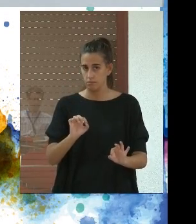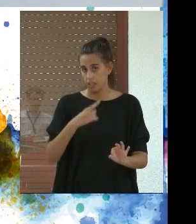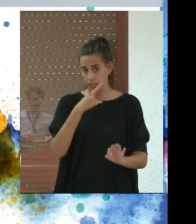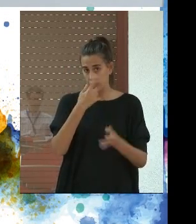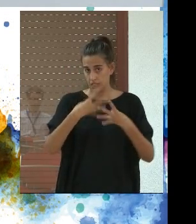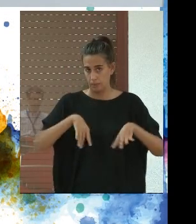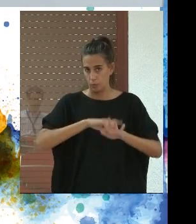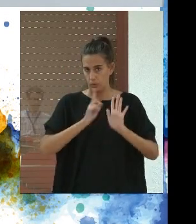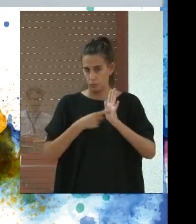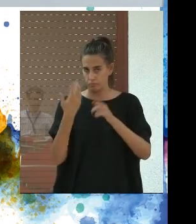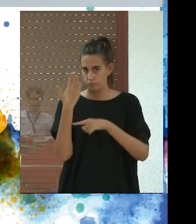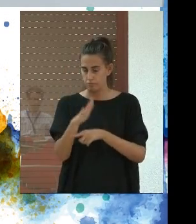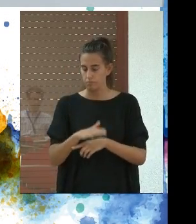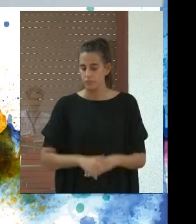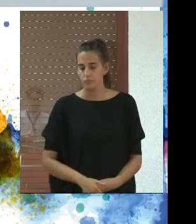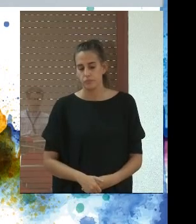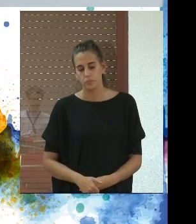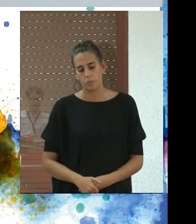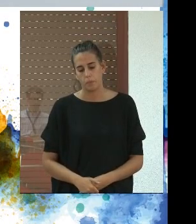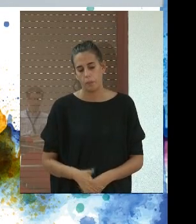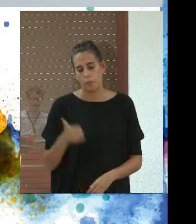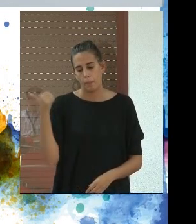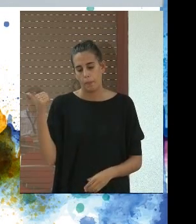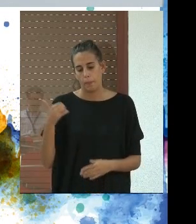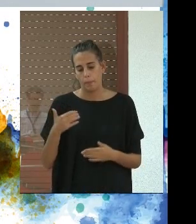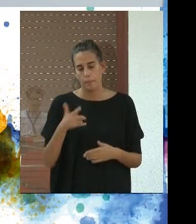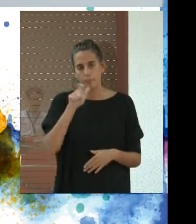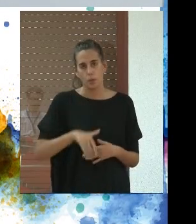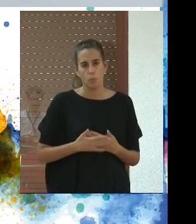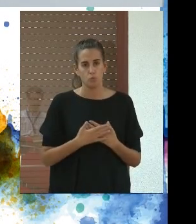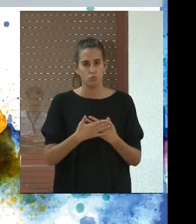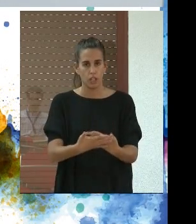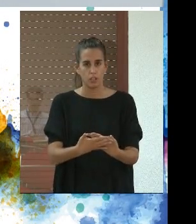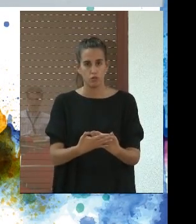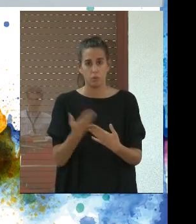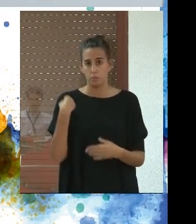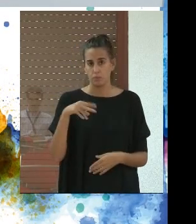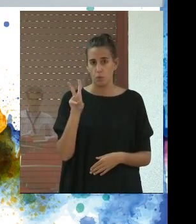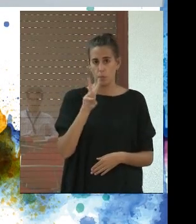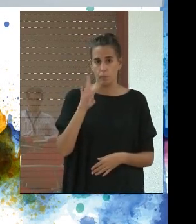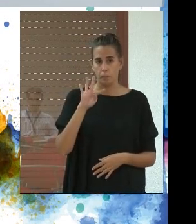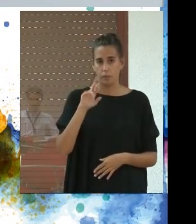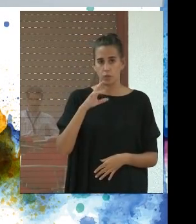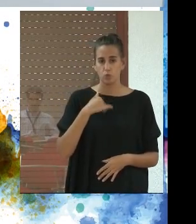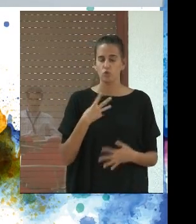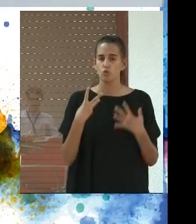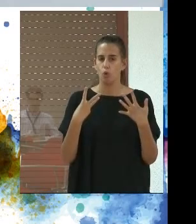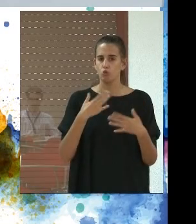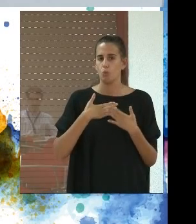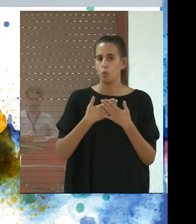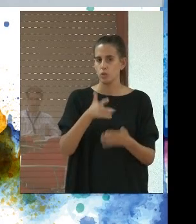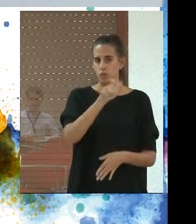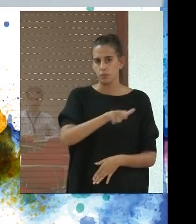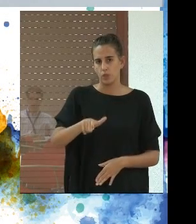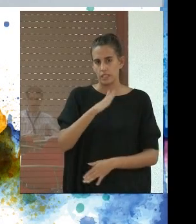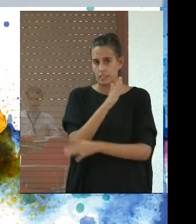And that is the full diagram. We had less volunteers than Victor did on